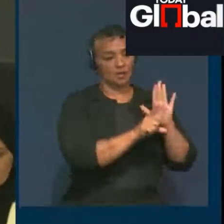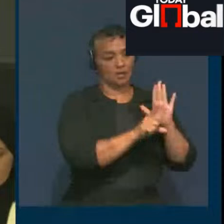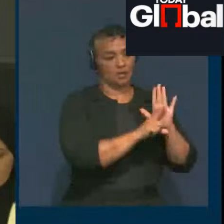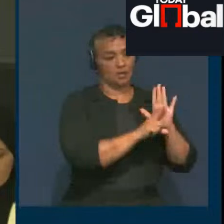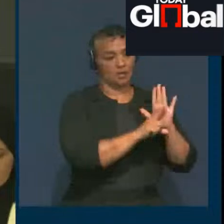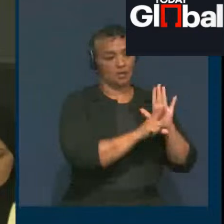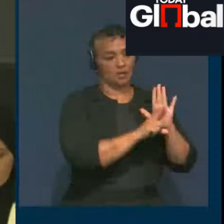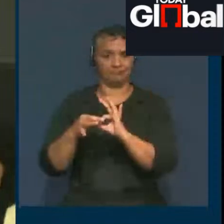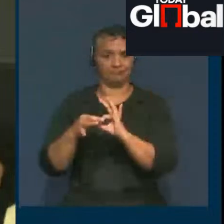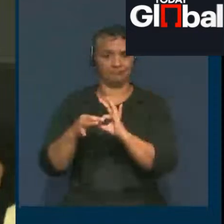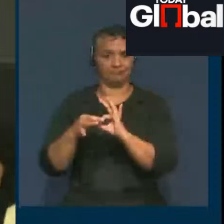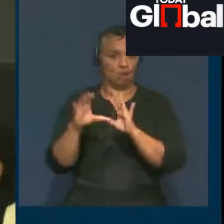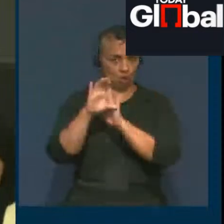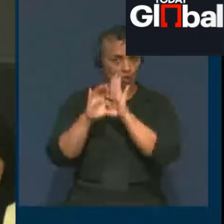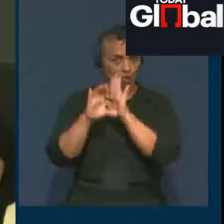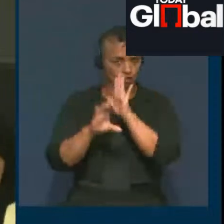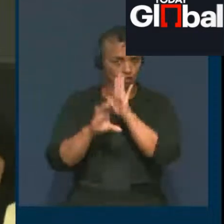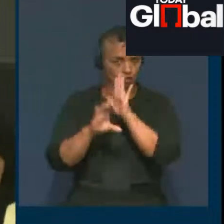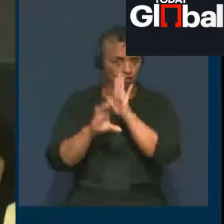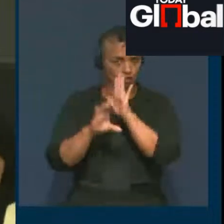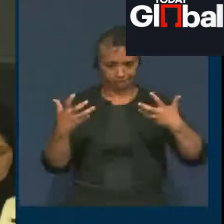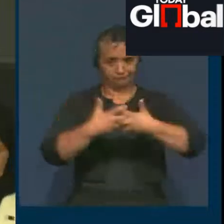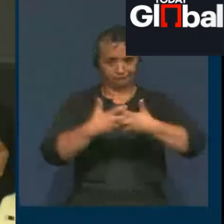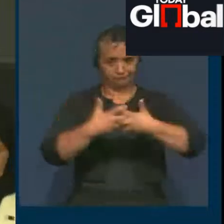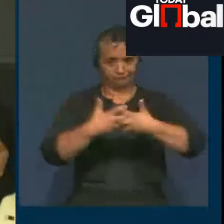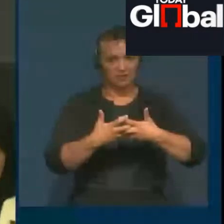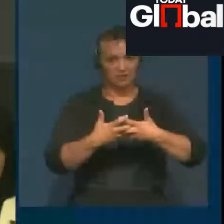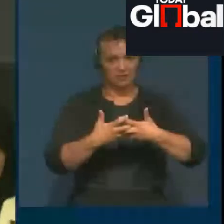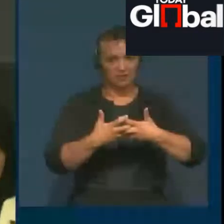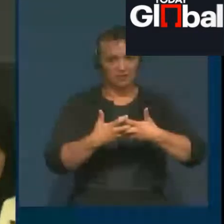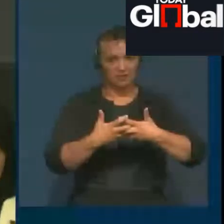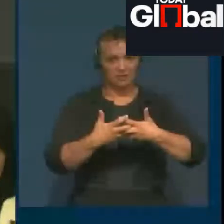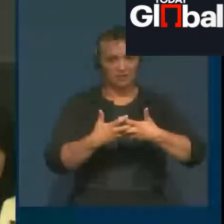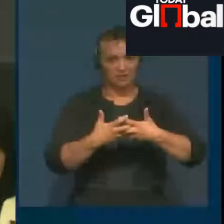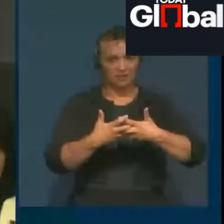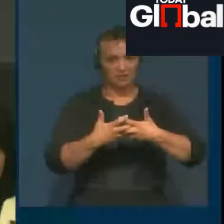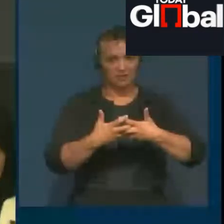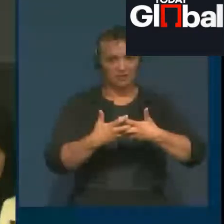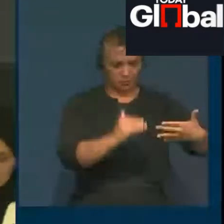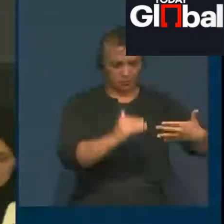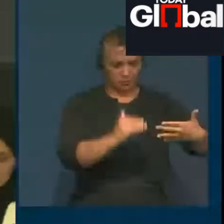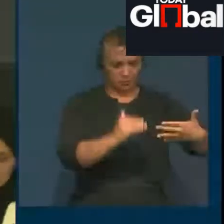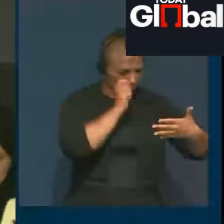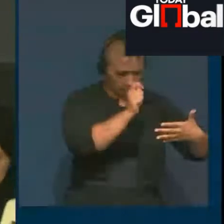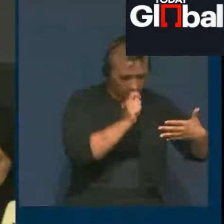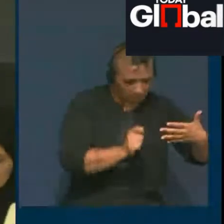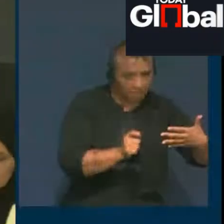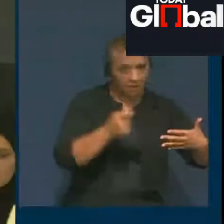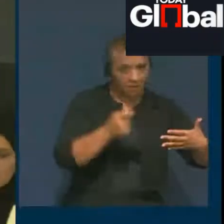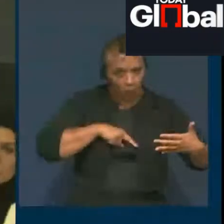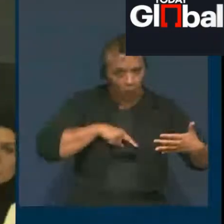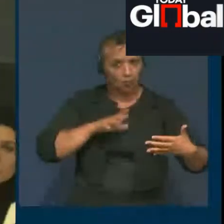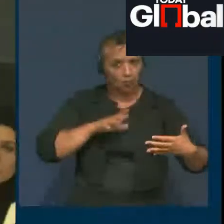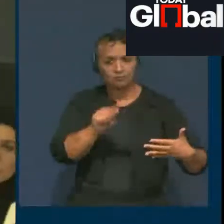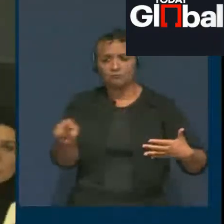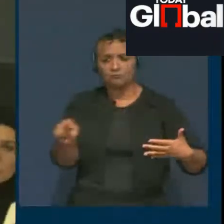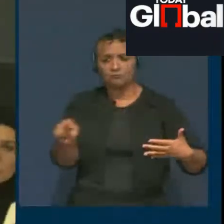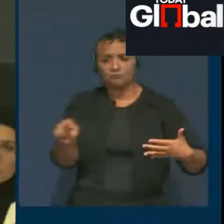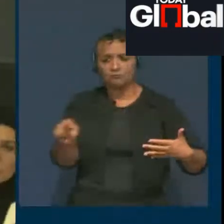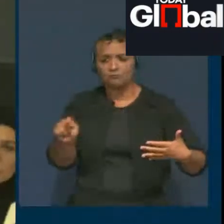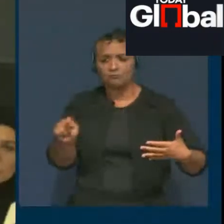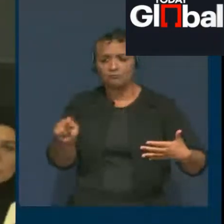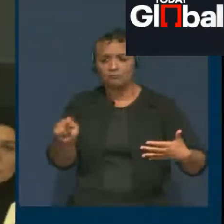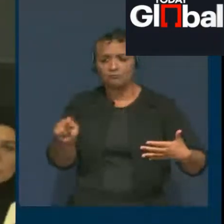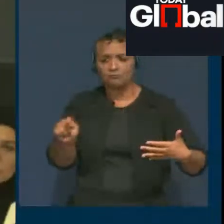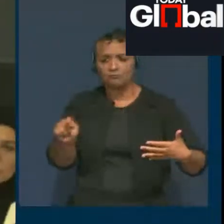are continuing to review all laws which relate to the protection of our citizens. We're working towards